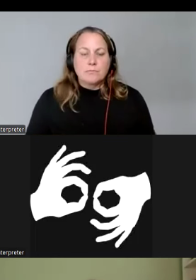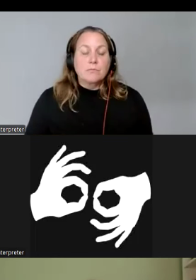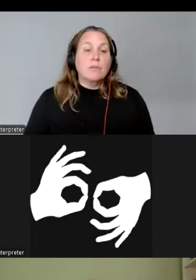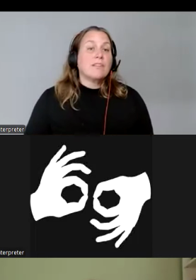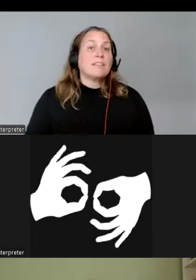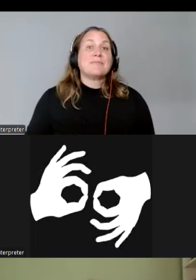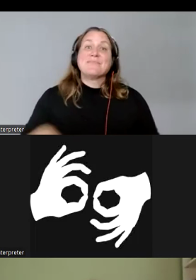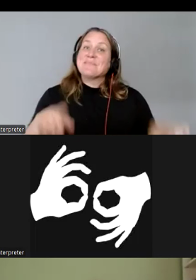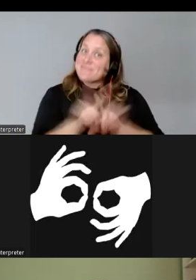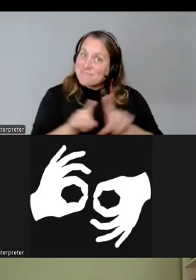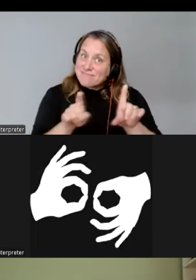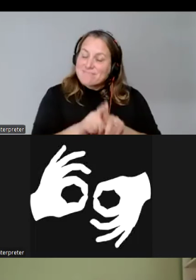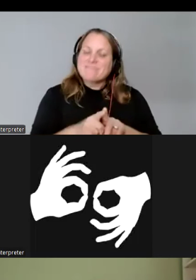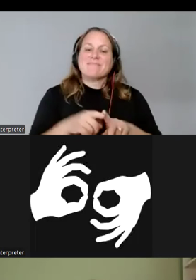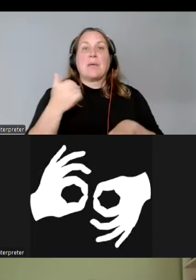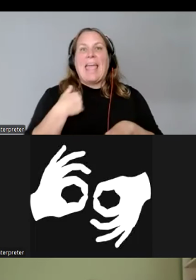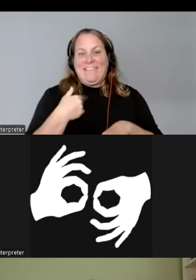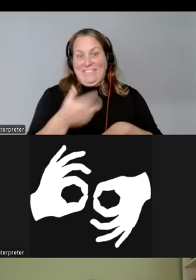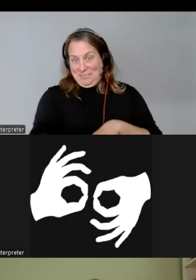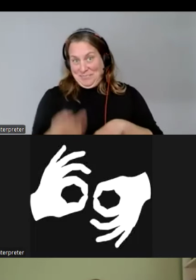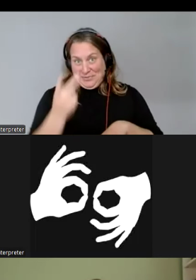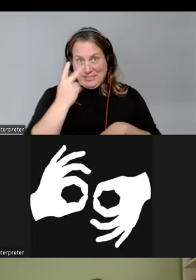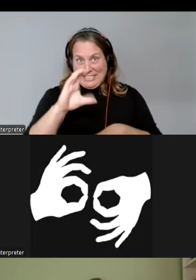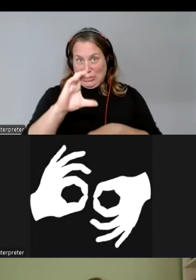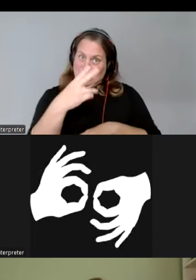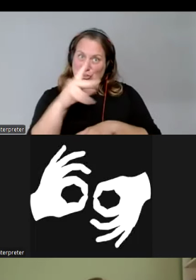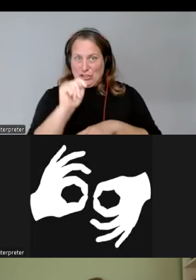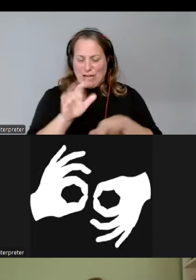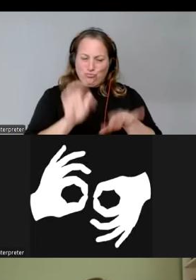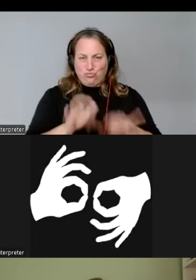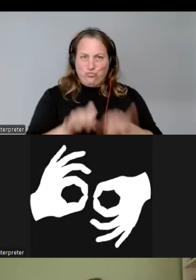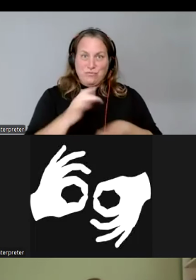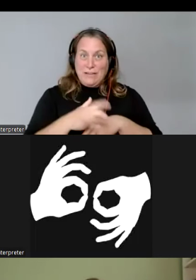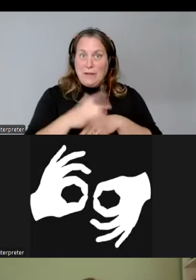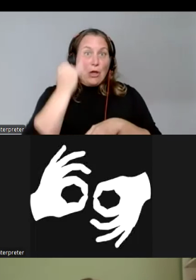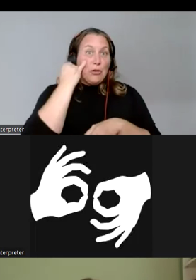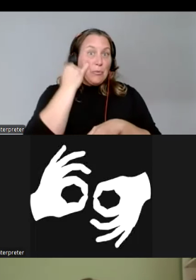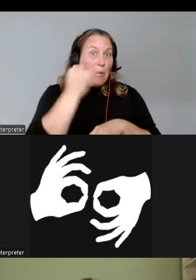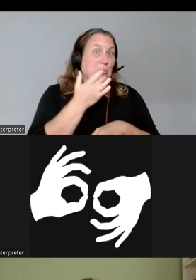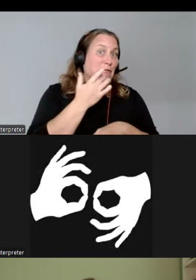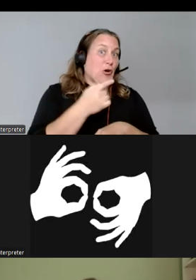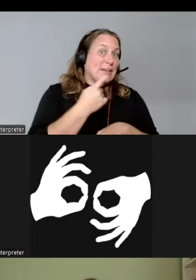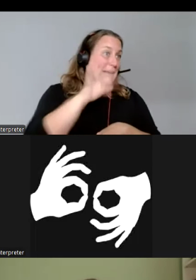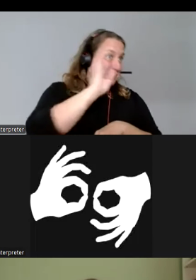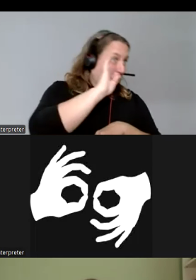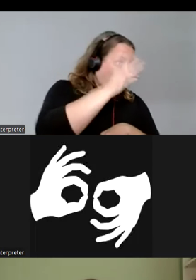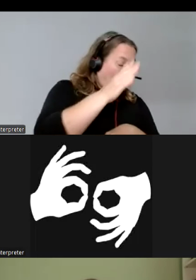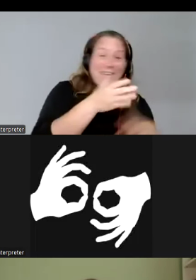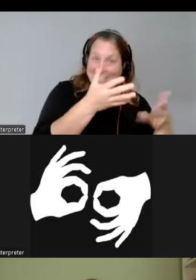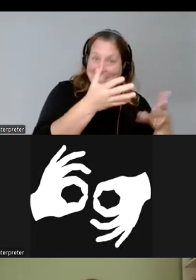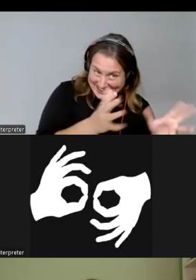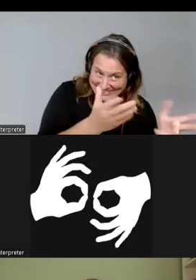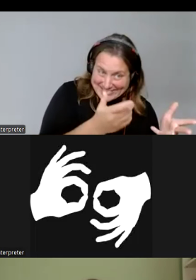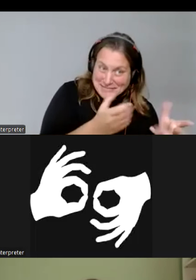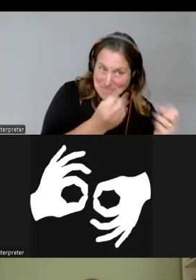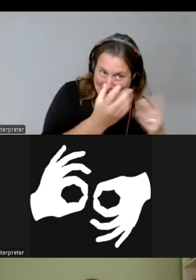a chat box available if you have any comments or if you would like to say hello, which you've already done, which is amazing. There's